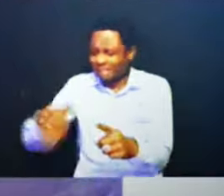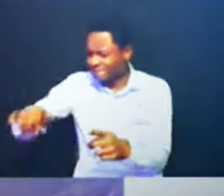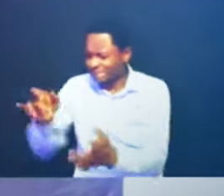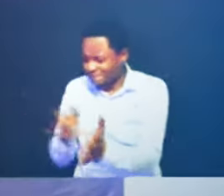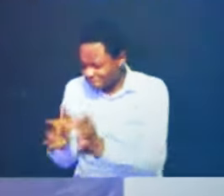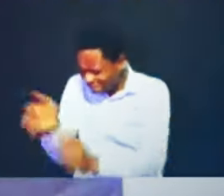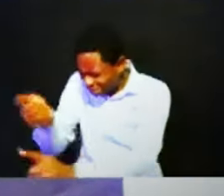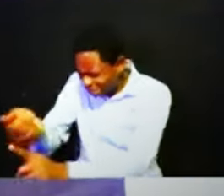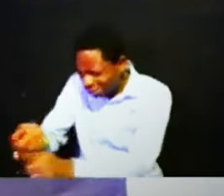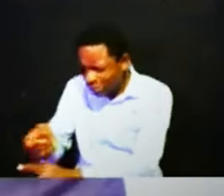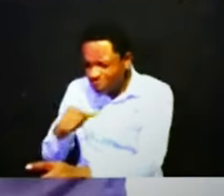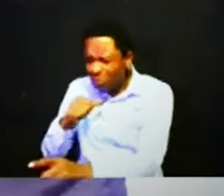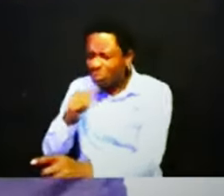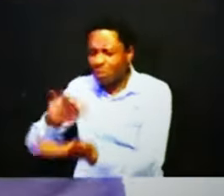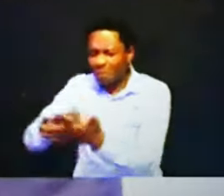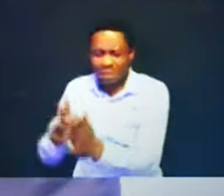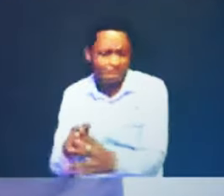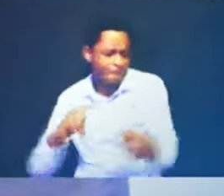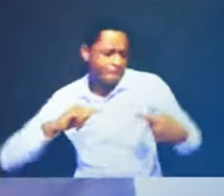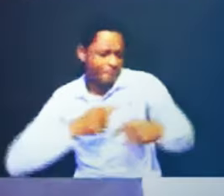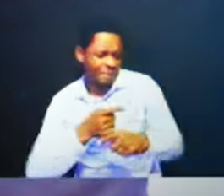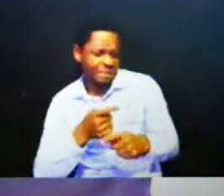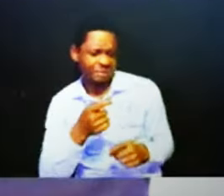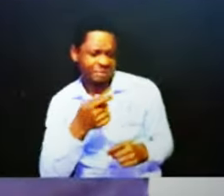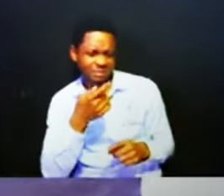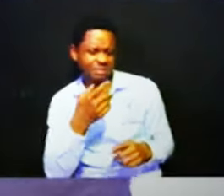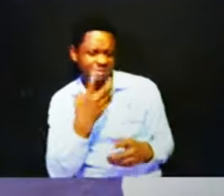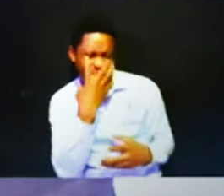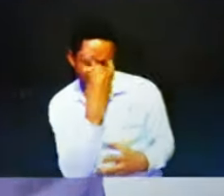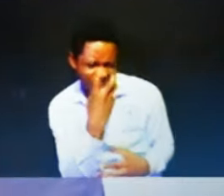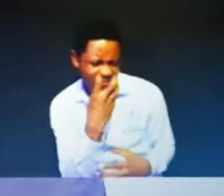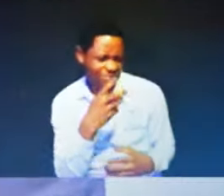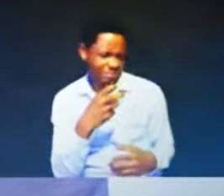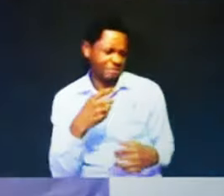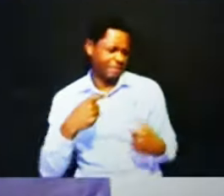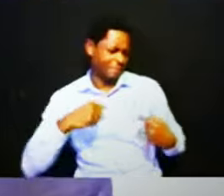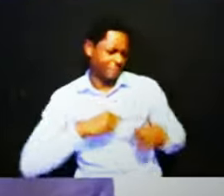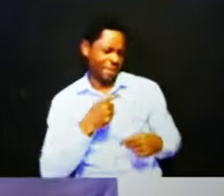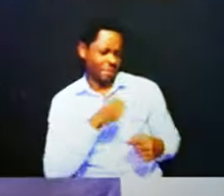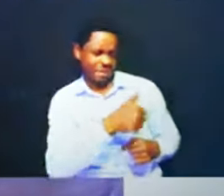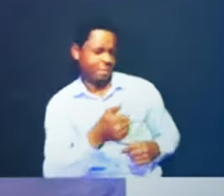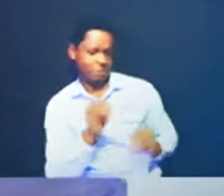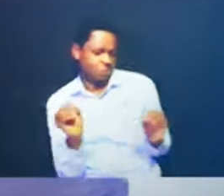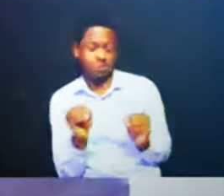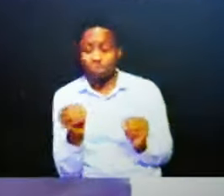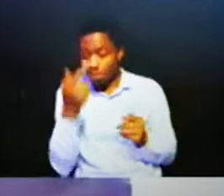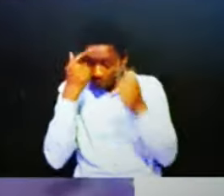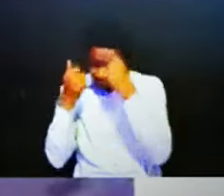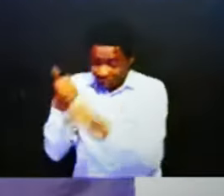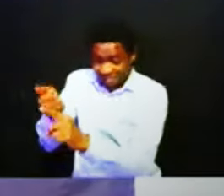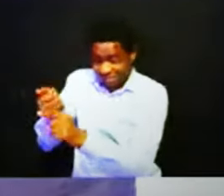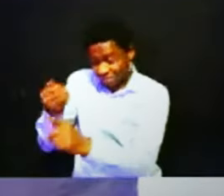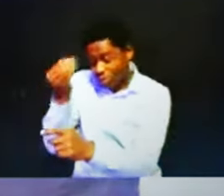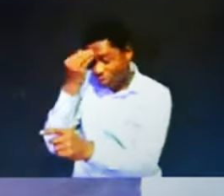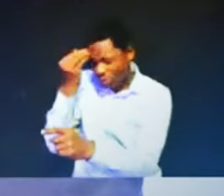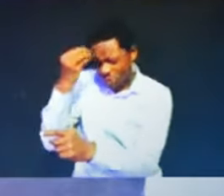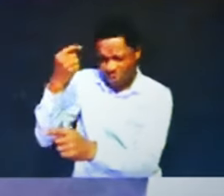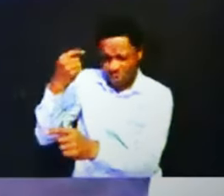at anyone. Because he knew what was in a human